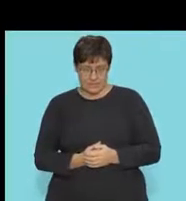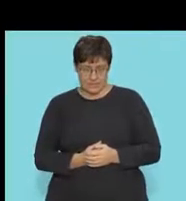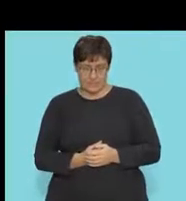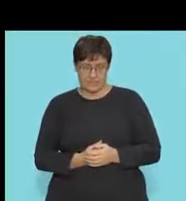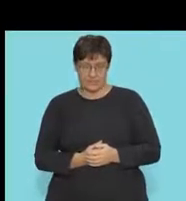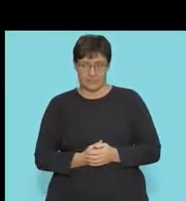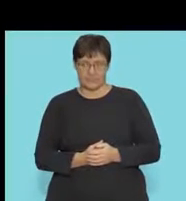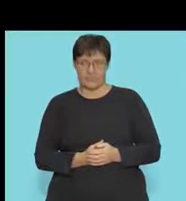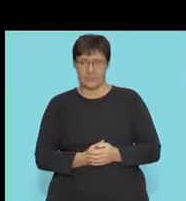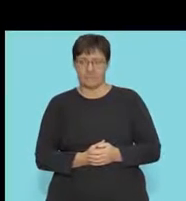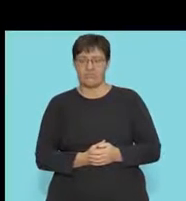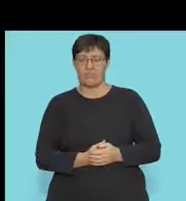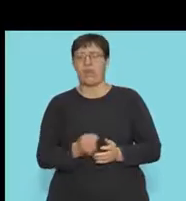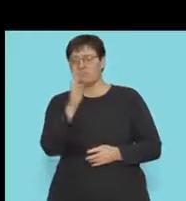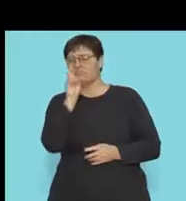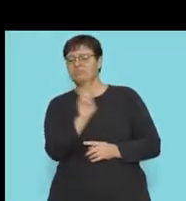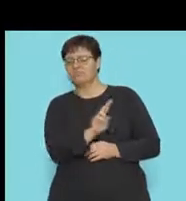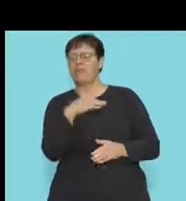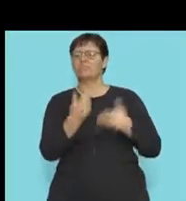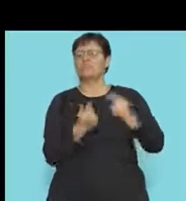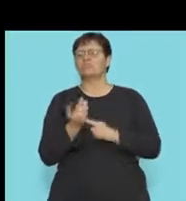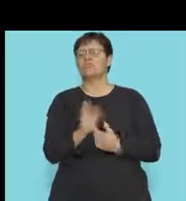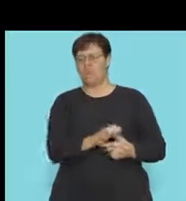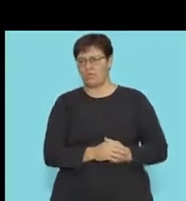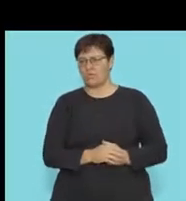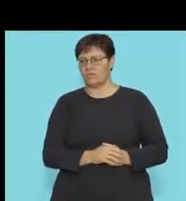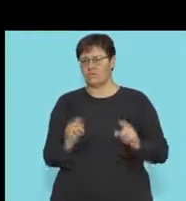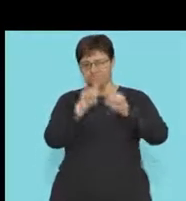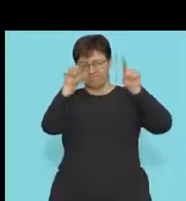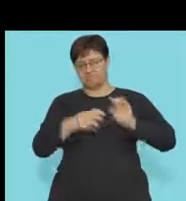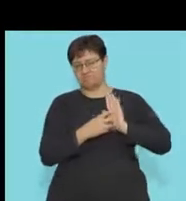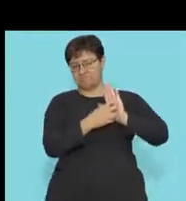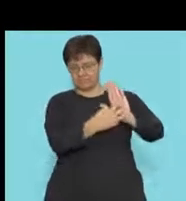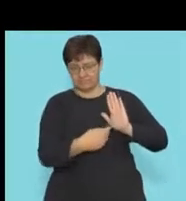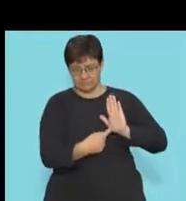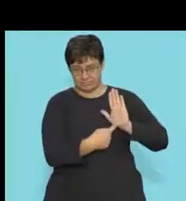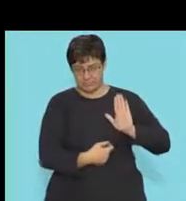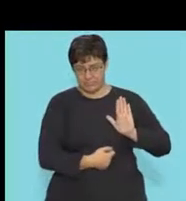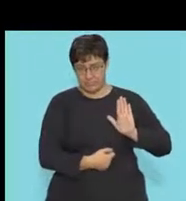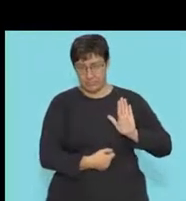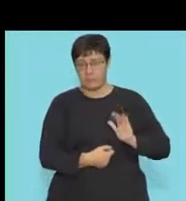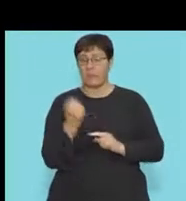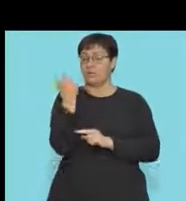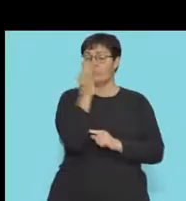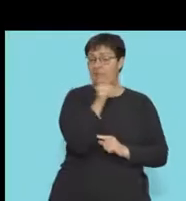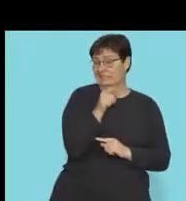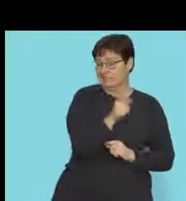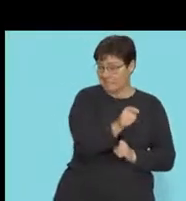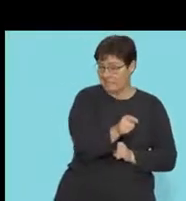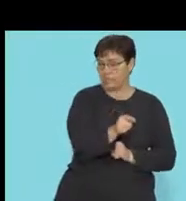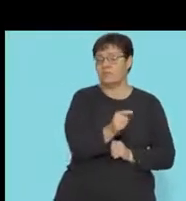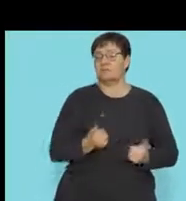respiration. If I were to quickly illustrate that process, I could use this image here. We know that plants are able